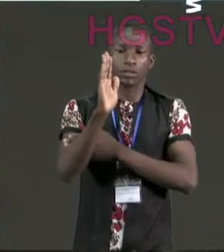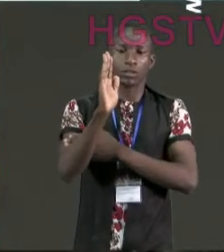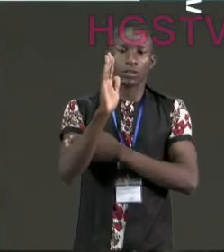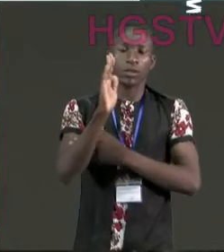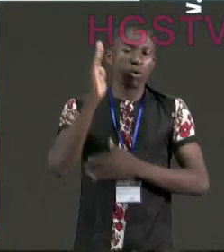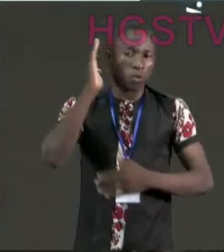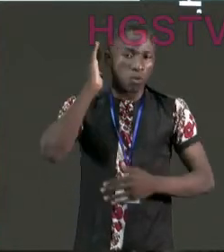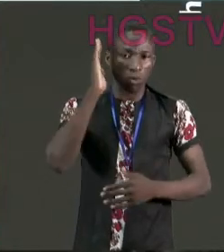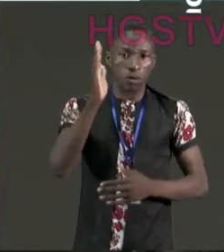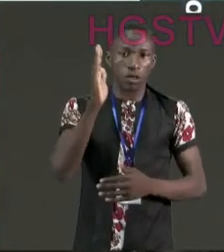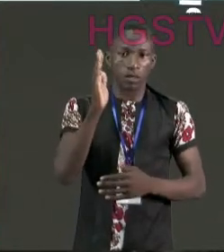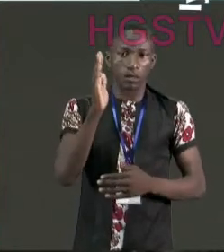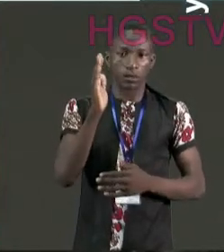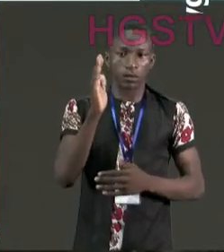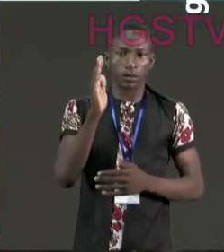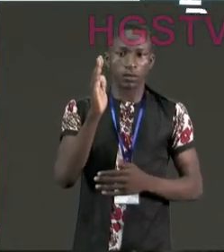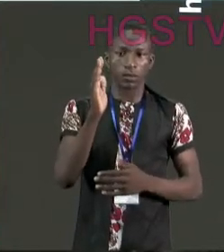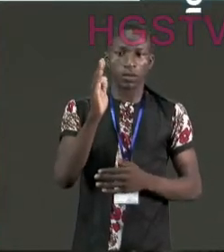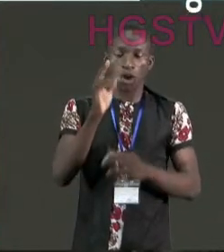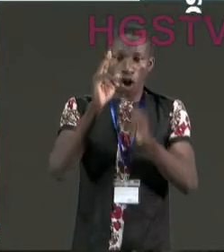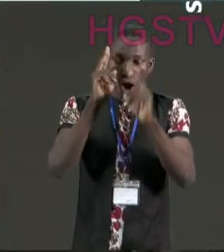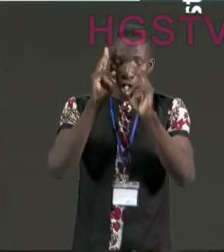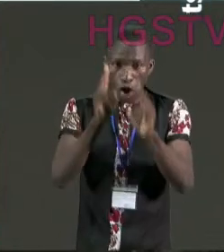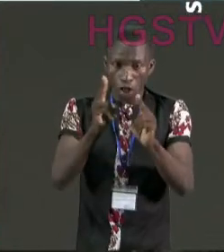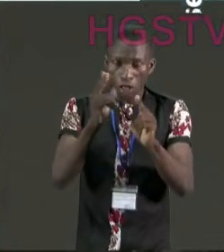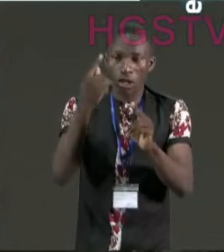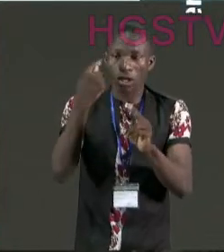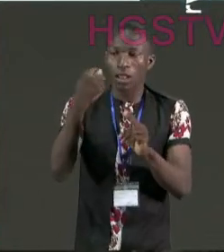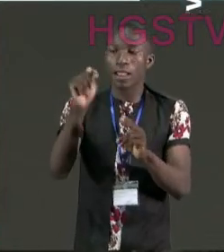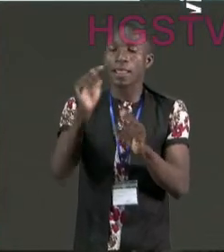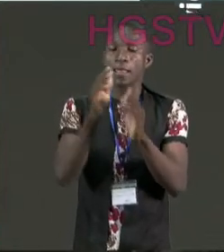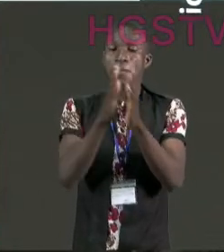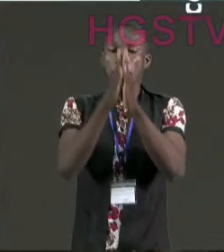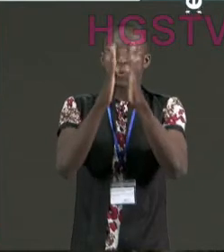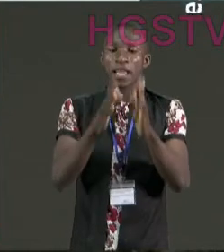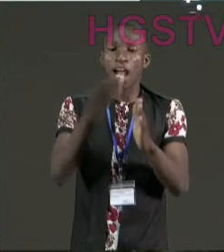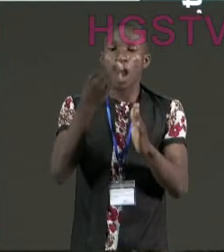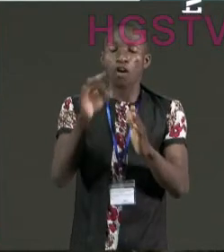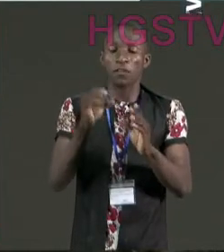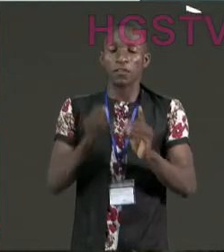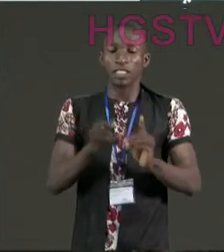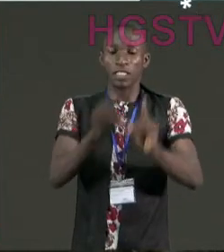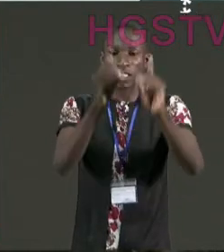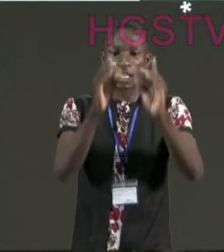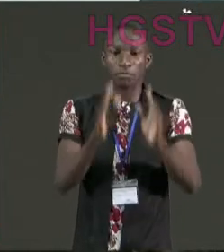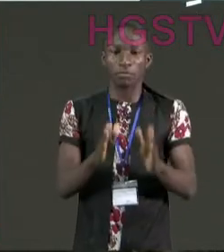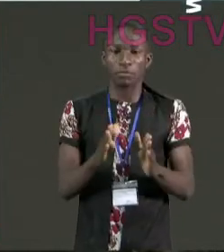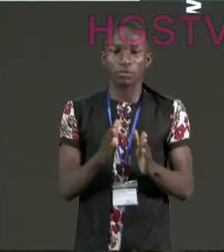is going to honor the prayer of his disciples.